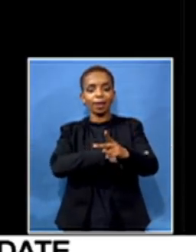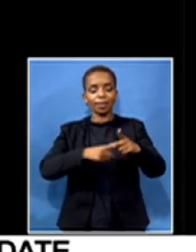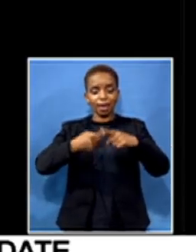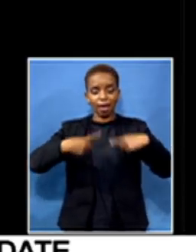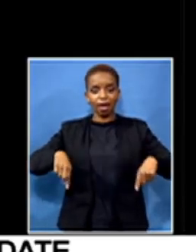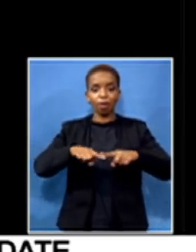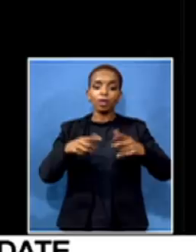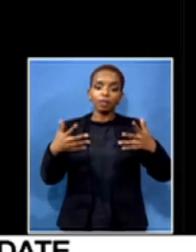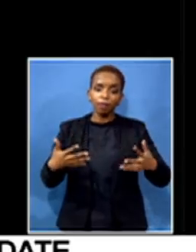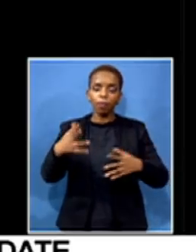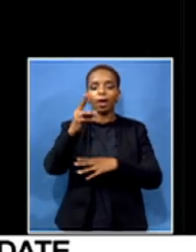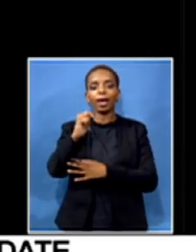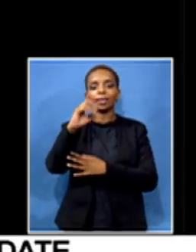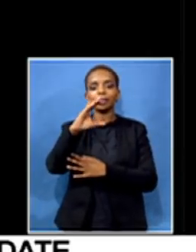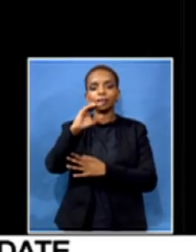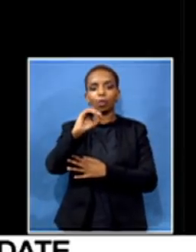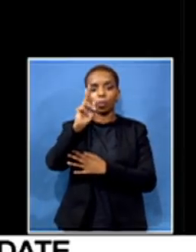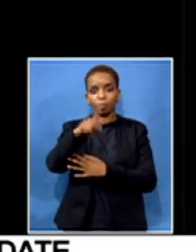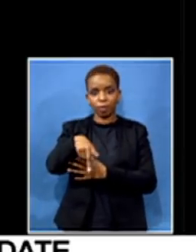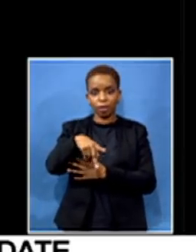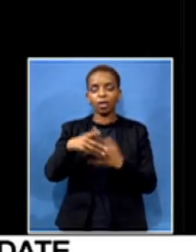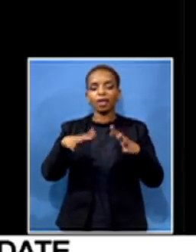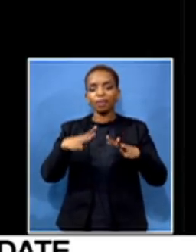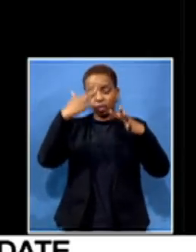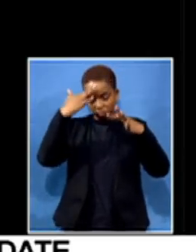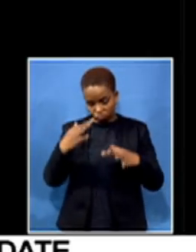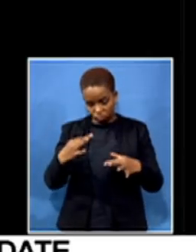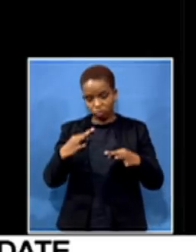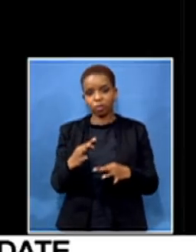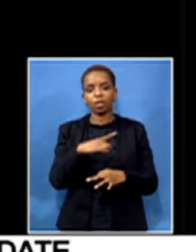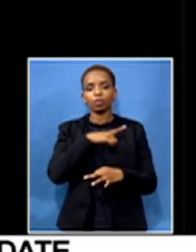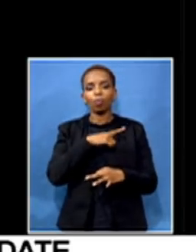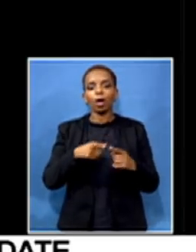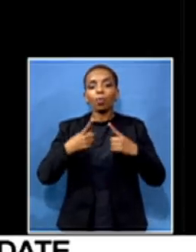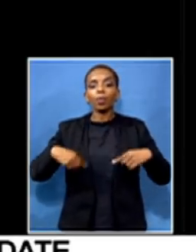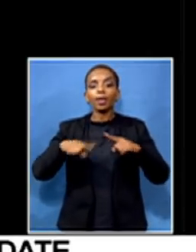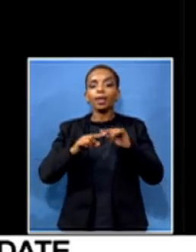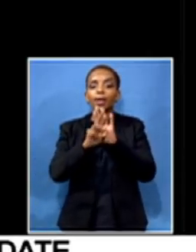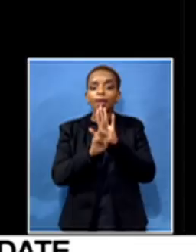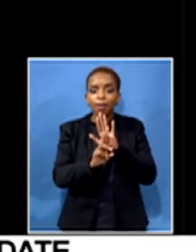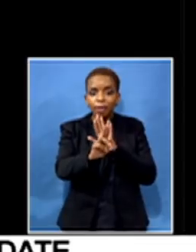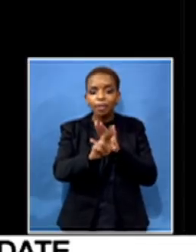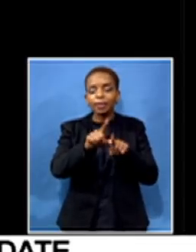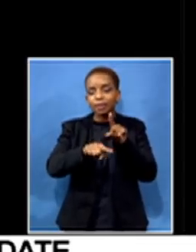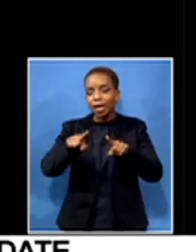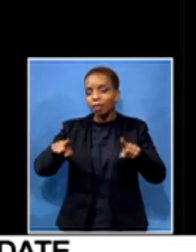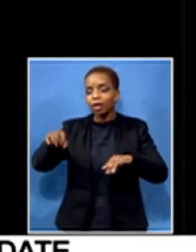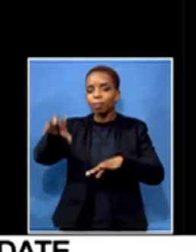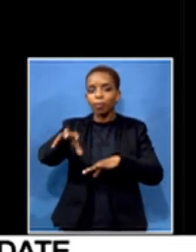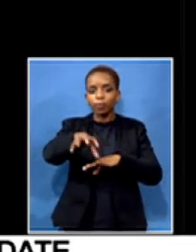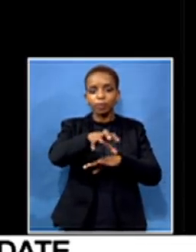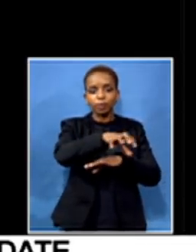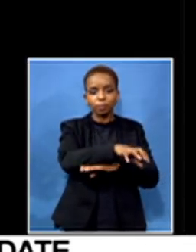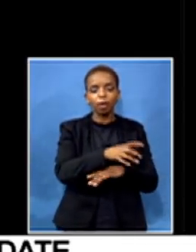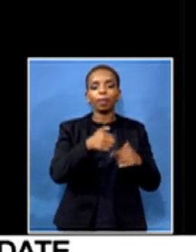we decided that as the house that represent the interest of these different provinces, we are going to allocate a maximum of 3